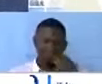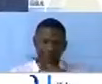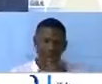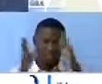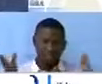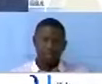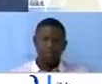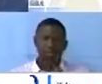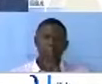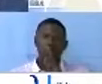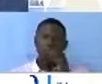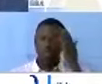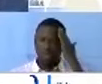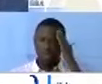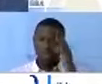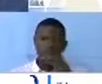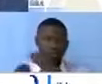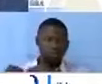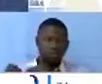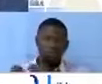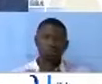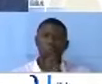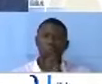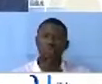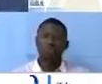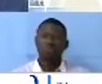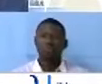You have one for the panel, be?